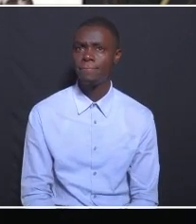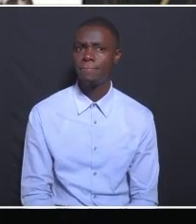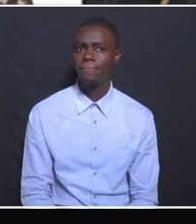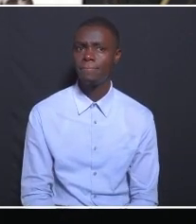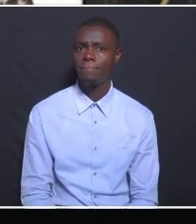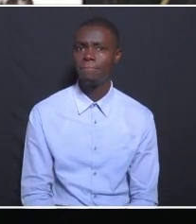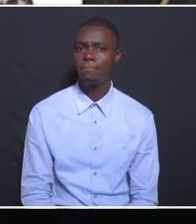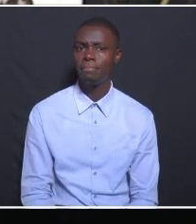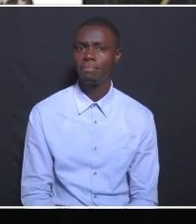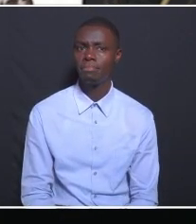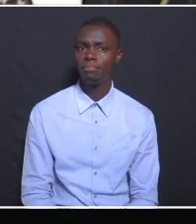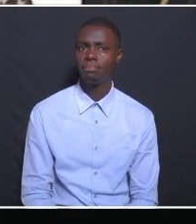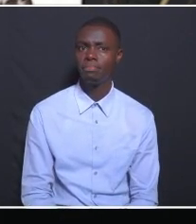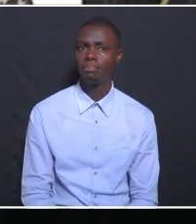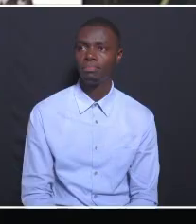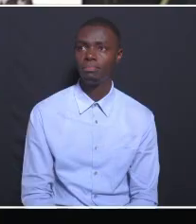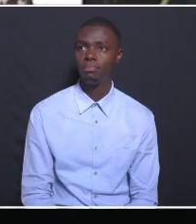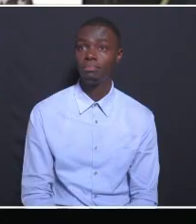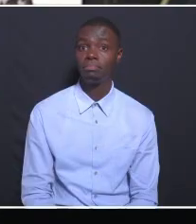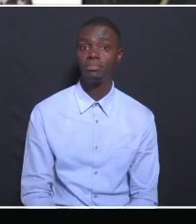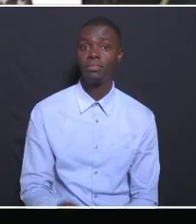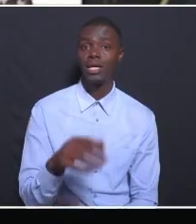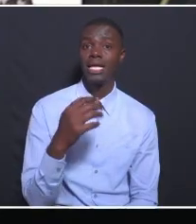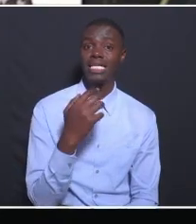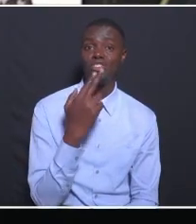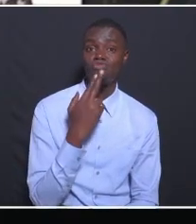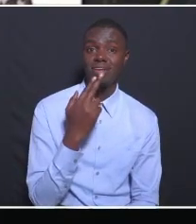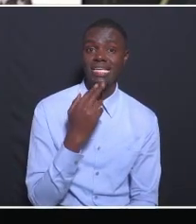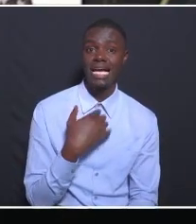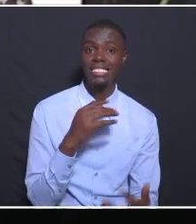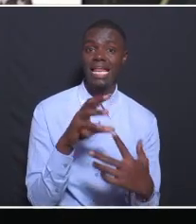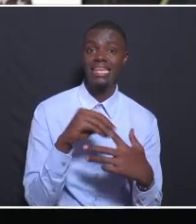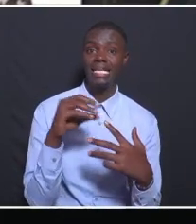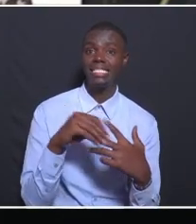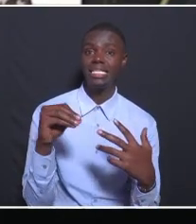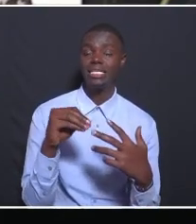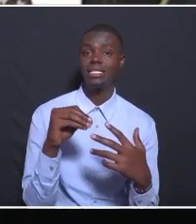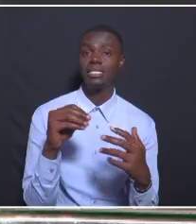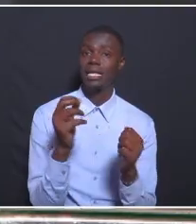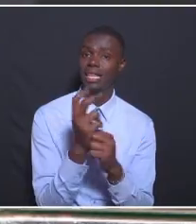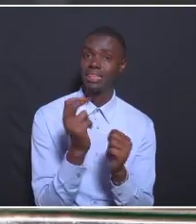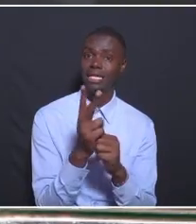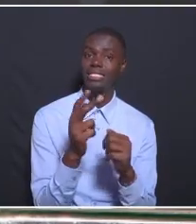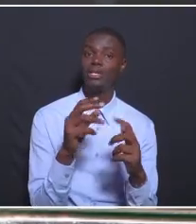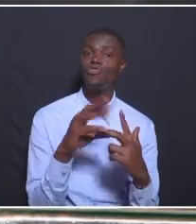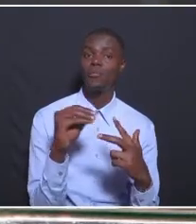Oh, Sukari. Sukari has 13 nominations. Okay.